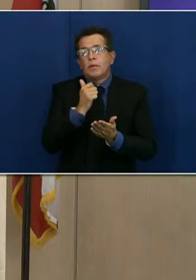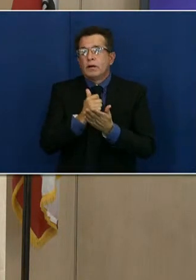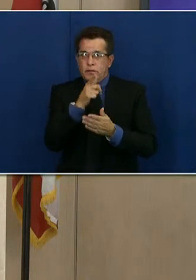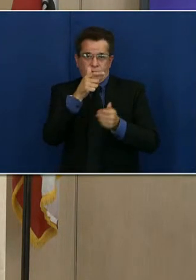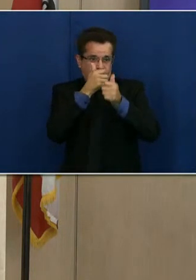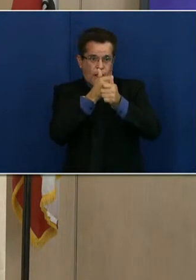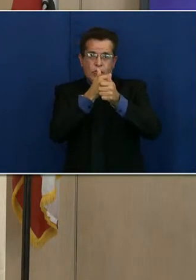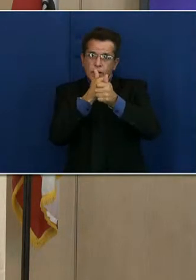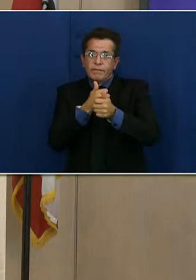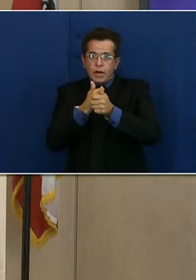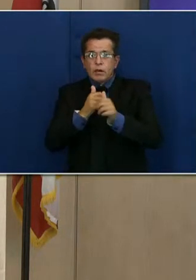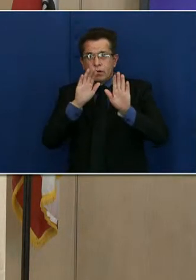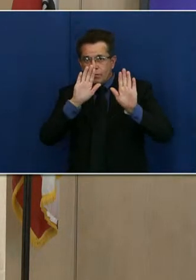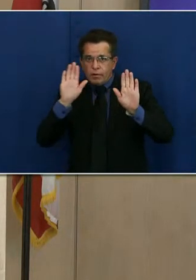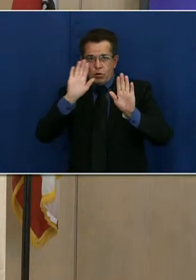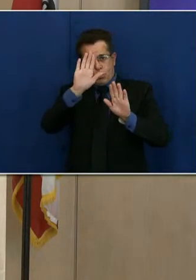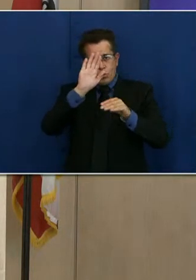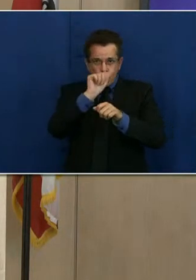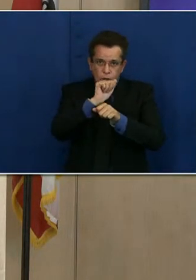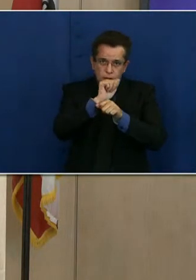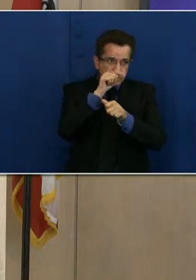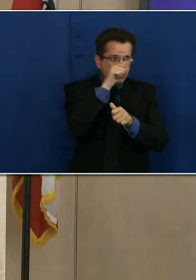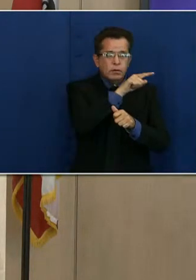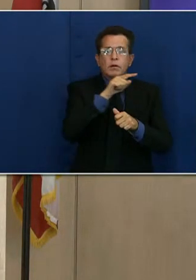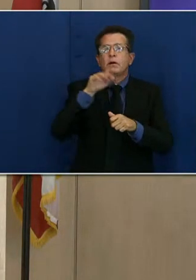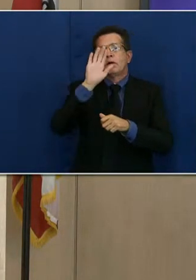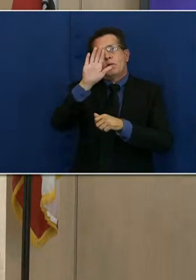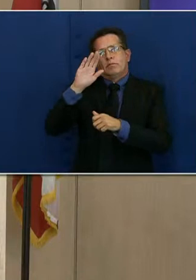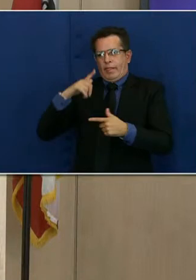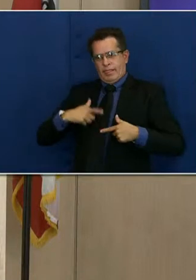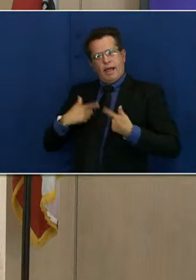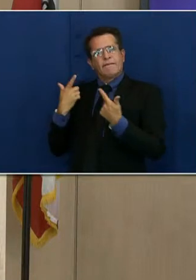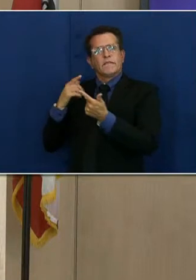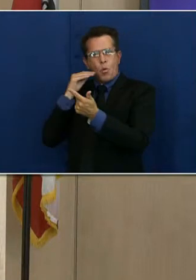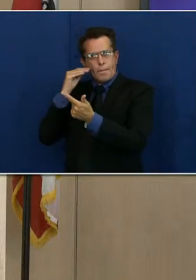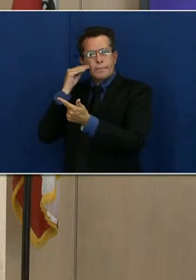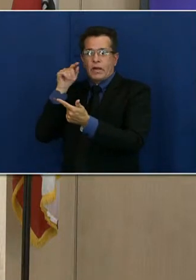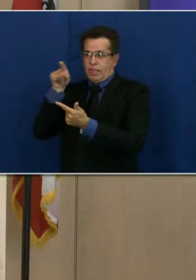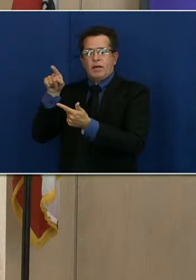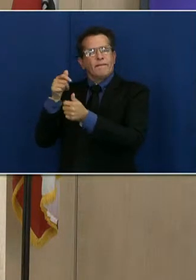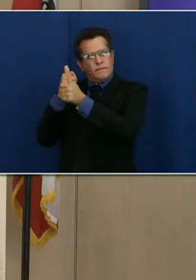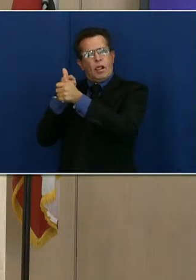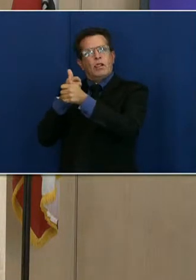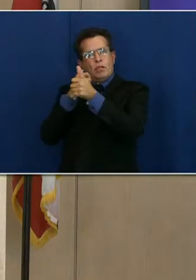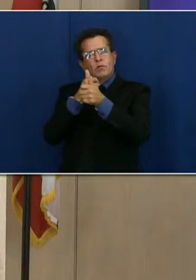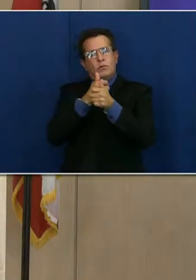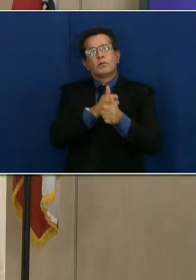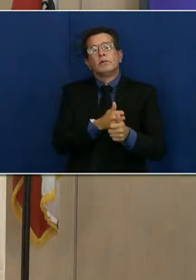are adhered to in their businesses and in their personal lives. Thank you.